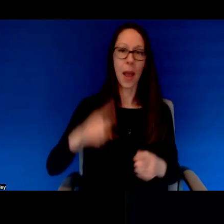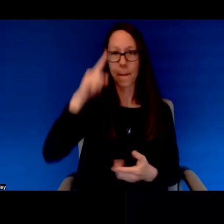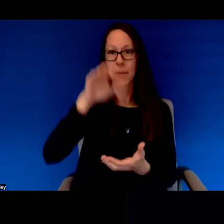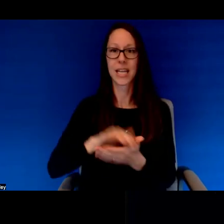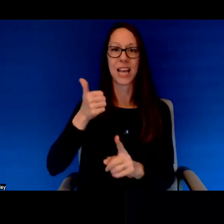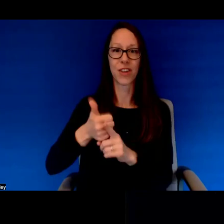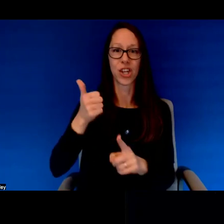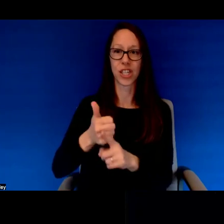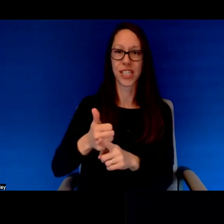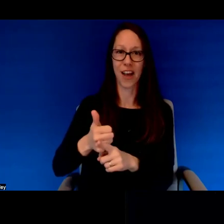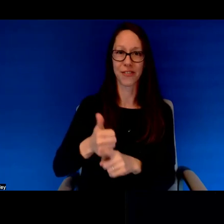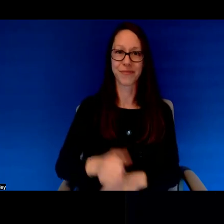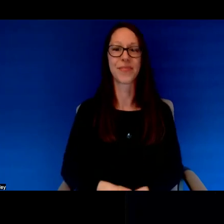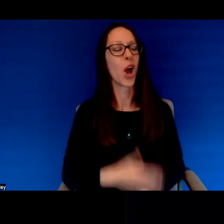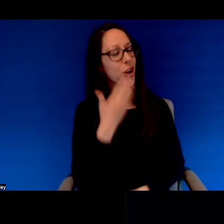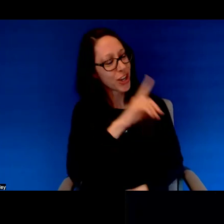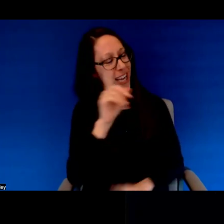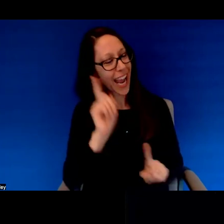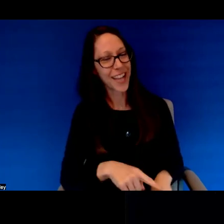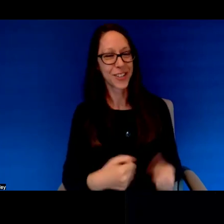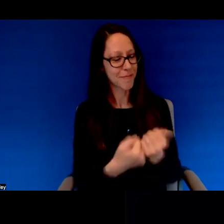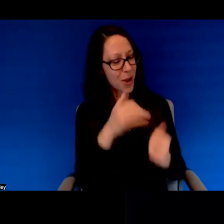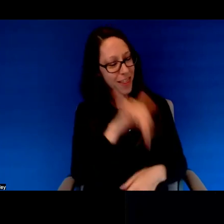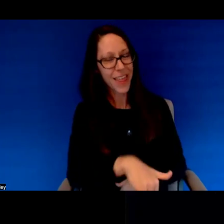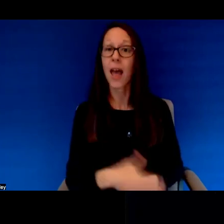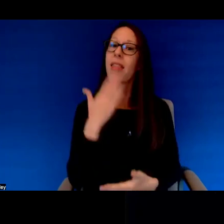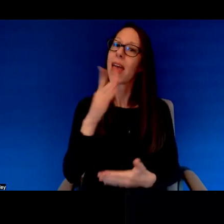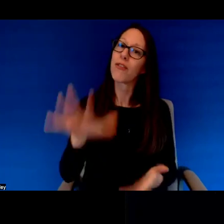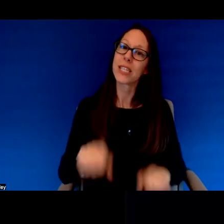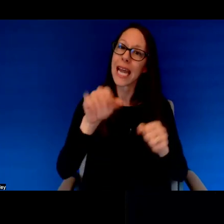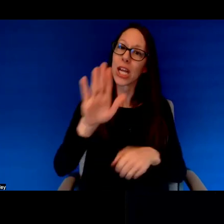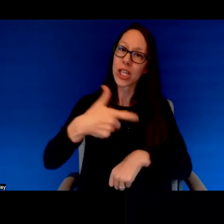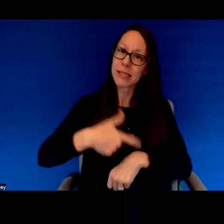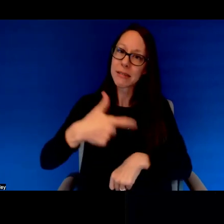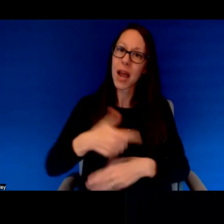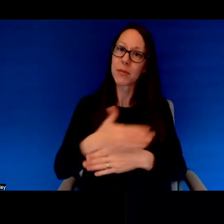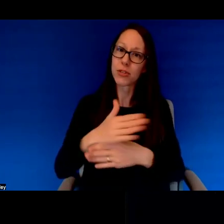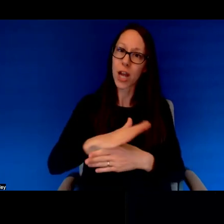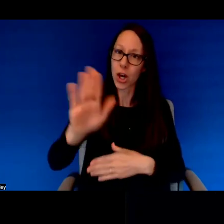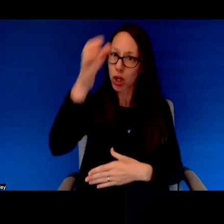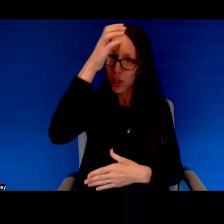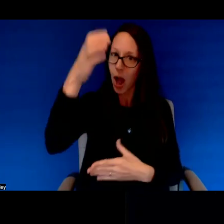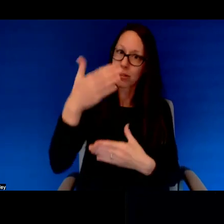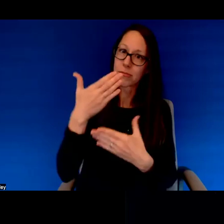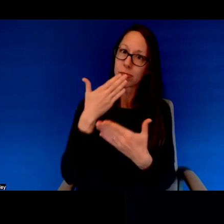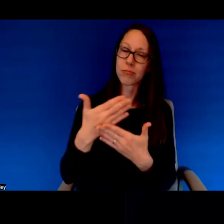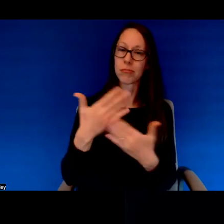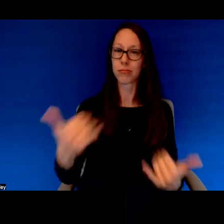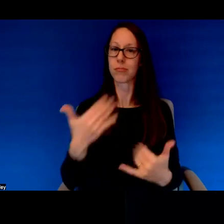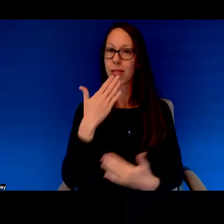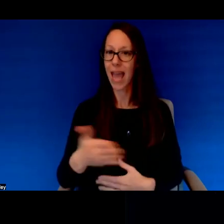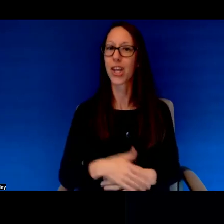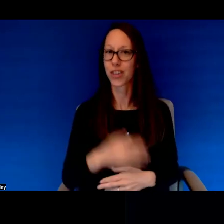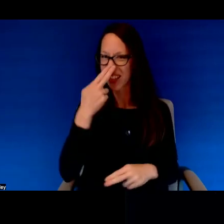that. Good answer. Yeah. All right. Well, thank you for taking the time to share your knowledge with us today. This was super, super cool. Very